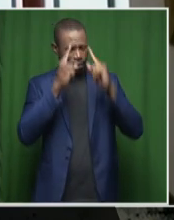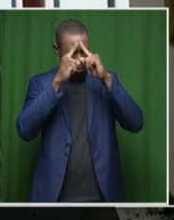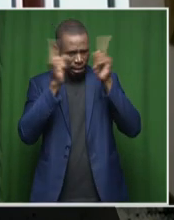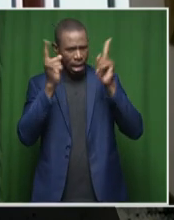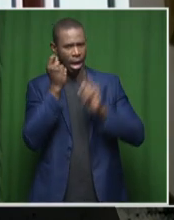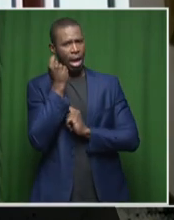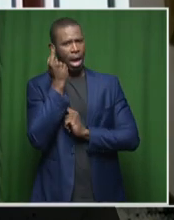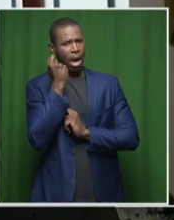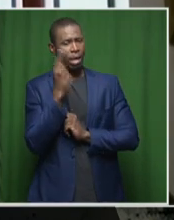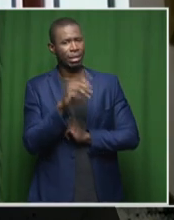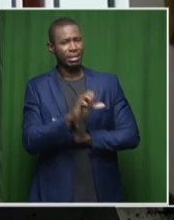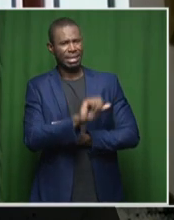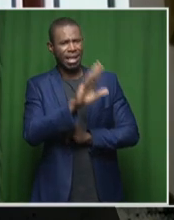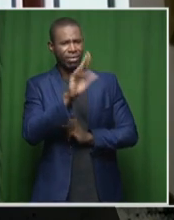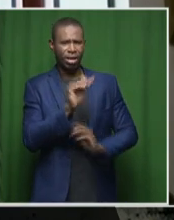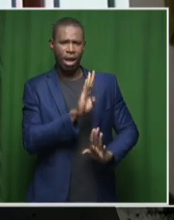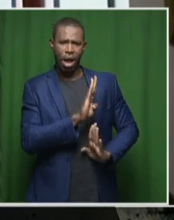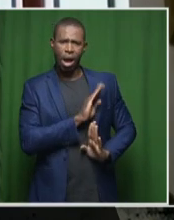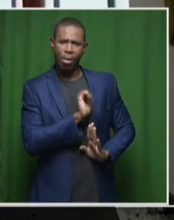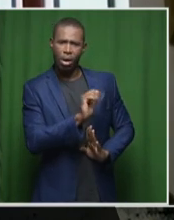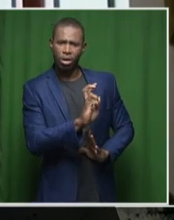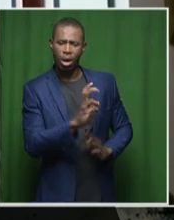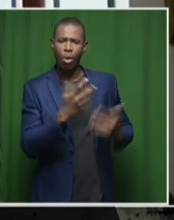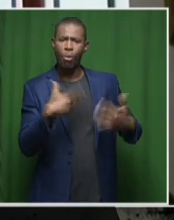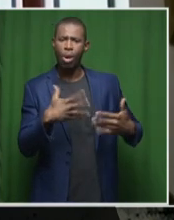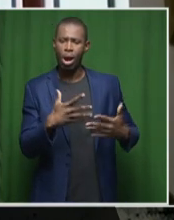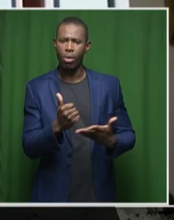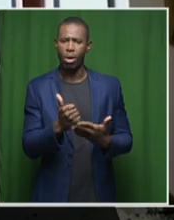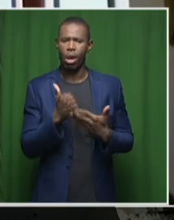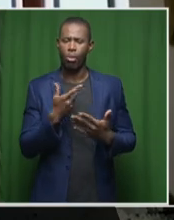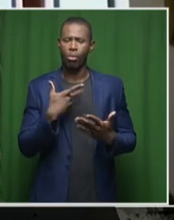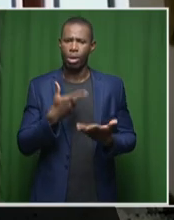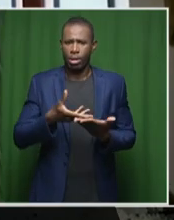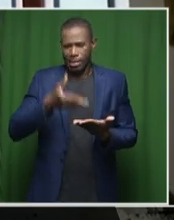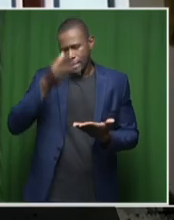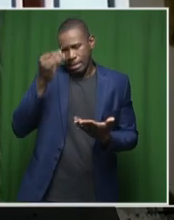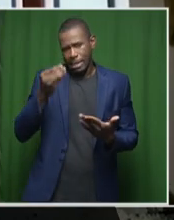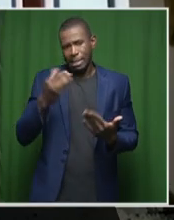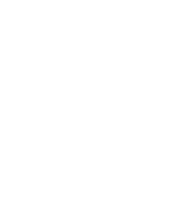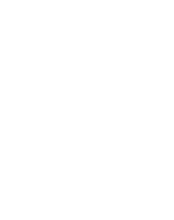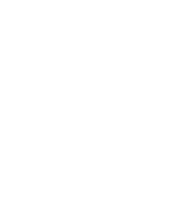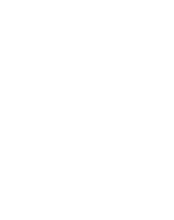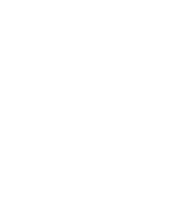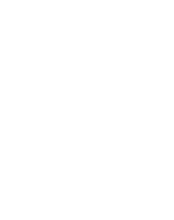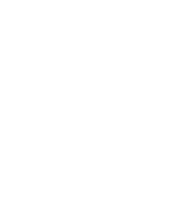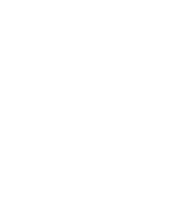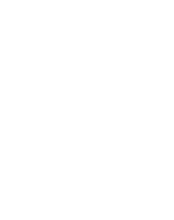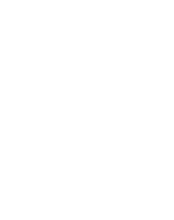Army, which we're not often exposed to. Thank you so much for this. And it's an absolutely beautiful read.